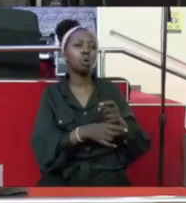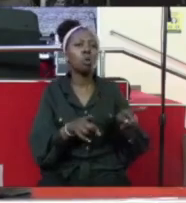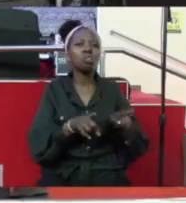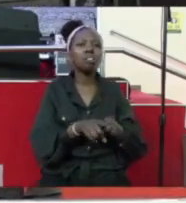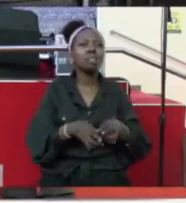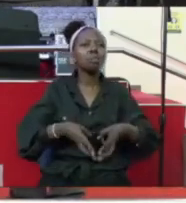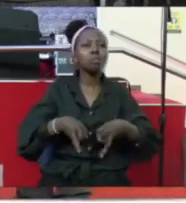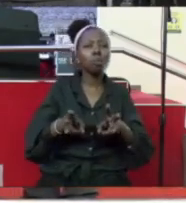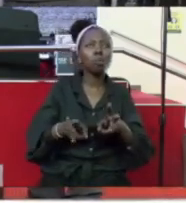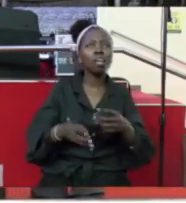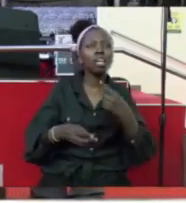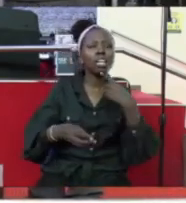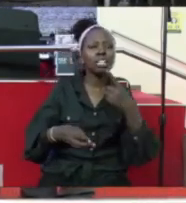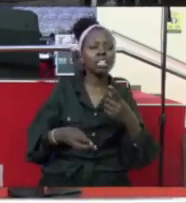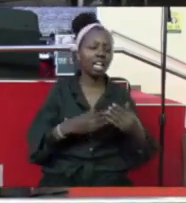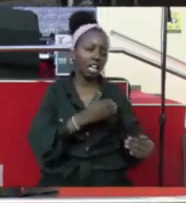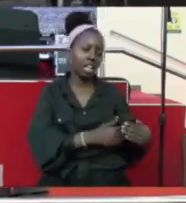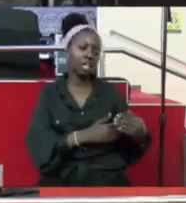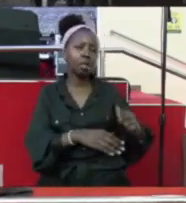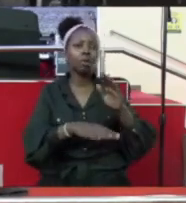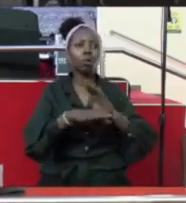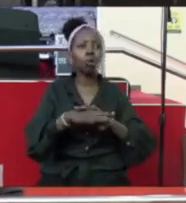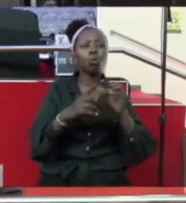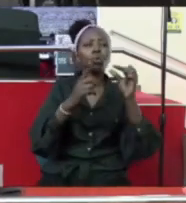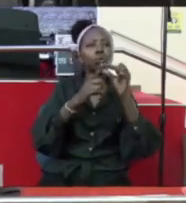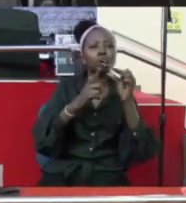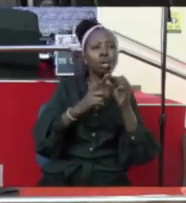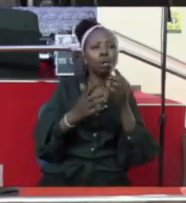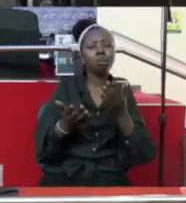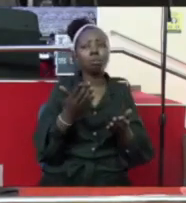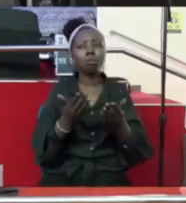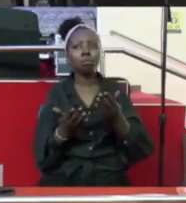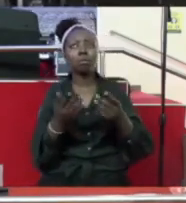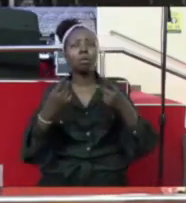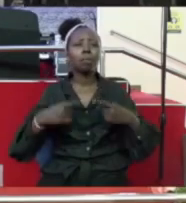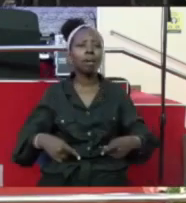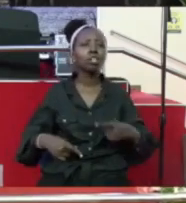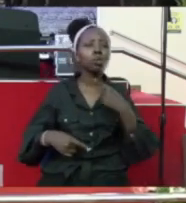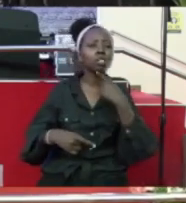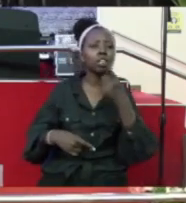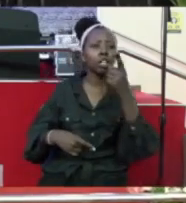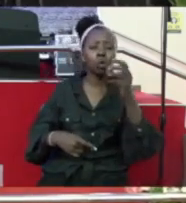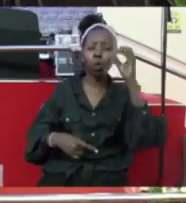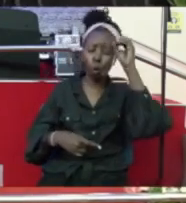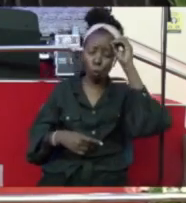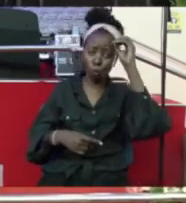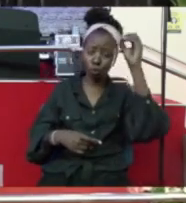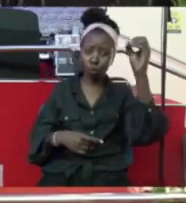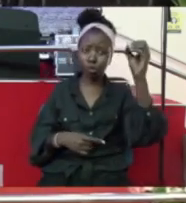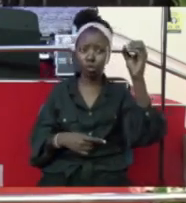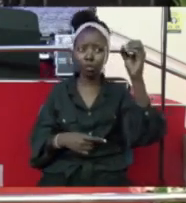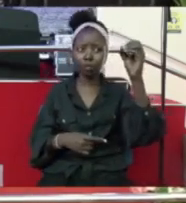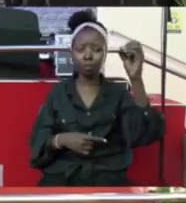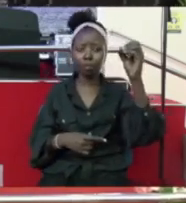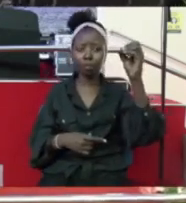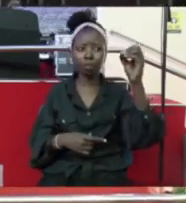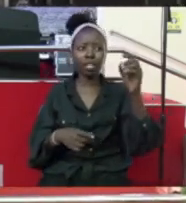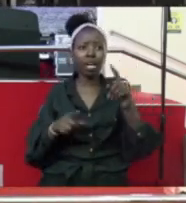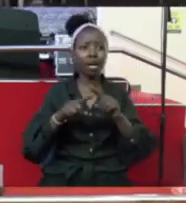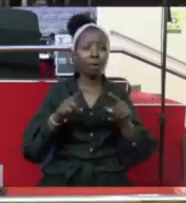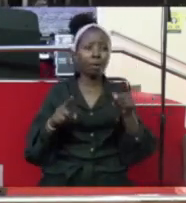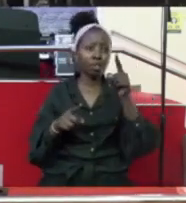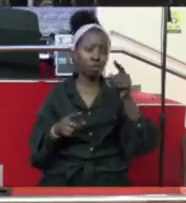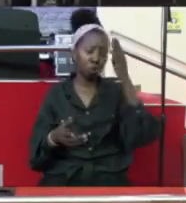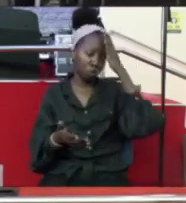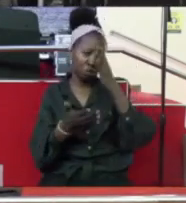tu. Or maybe something is someone told you of an opportunity. Ama mtu alikuambia kuhusu nafasi. But you believe that you